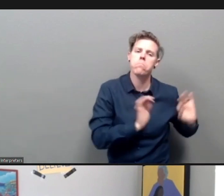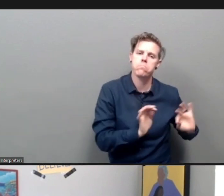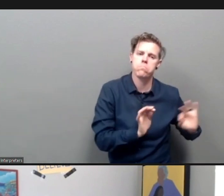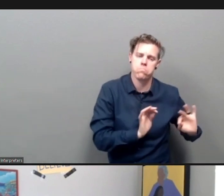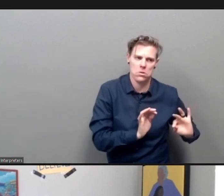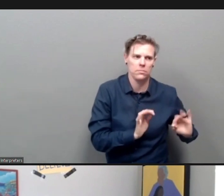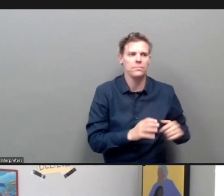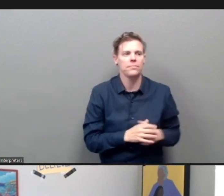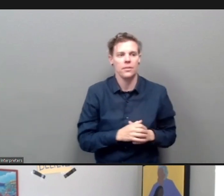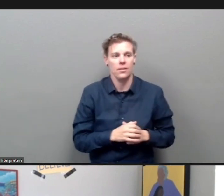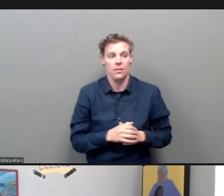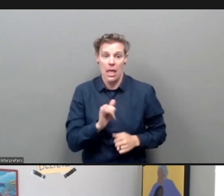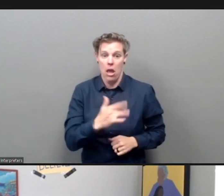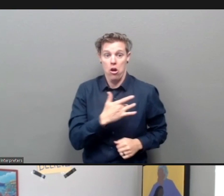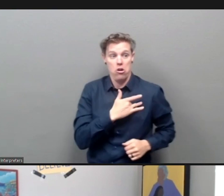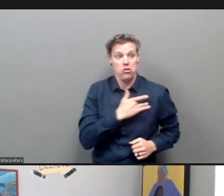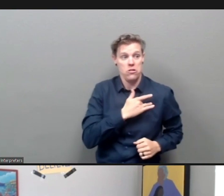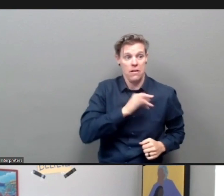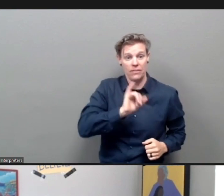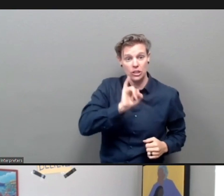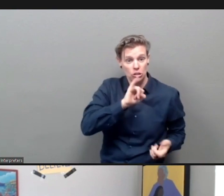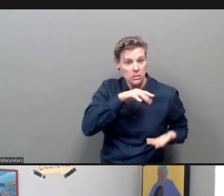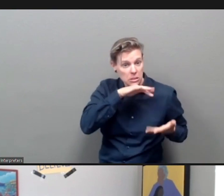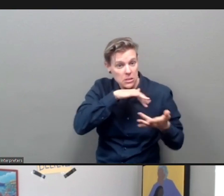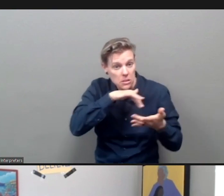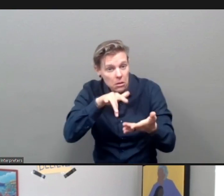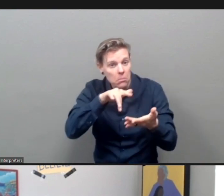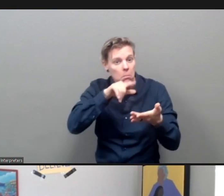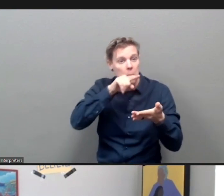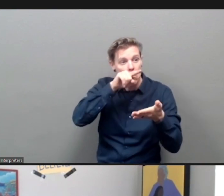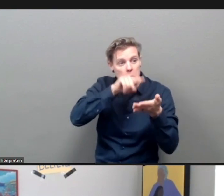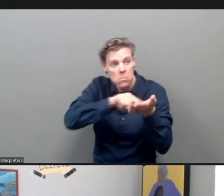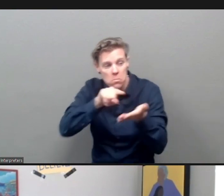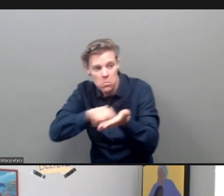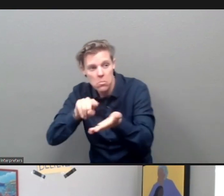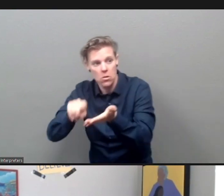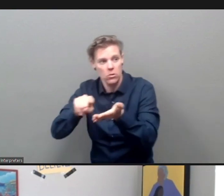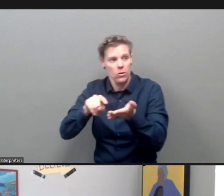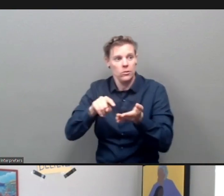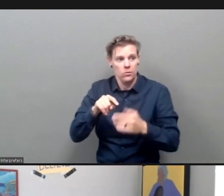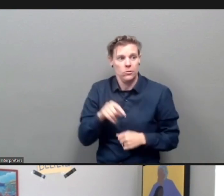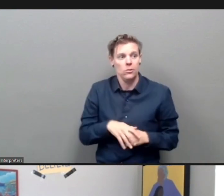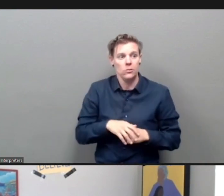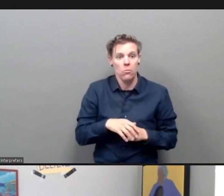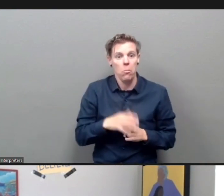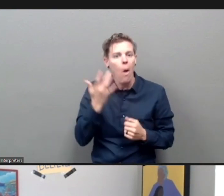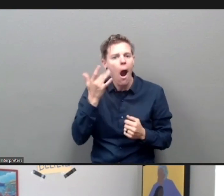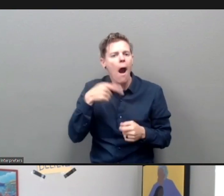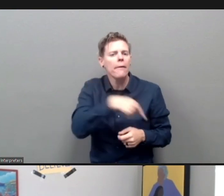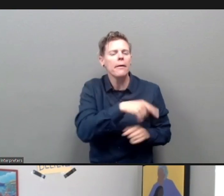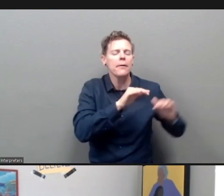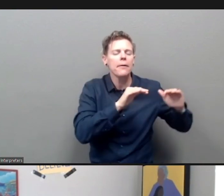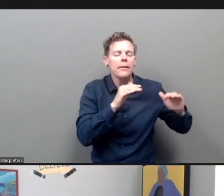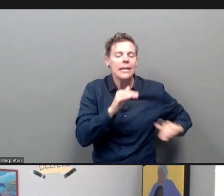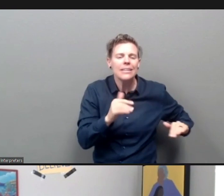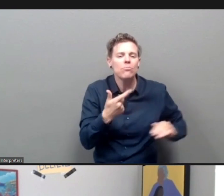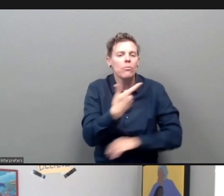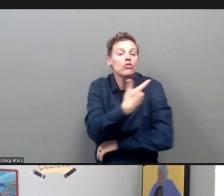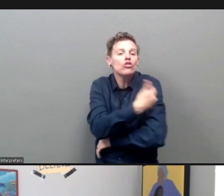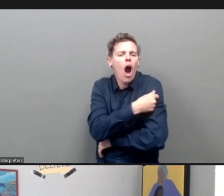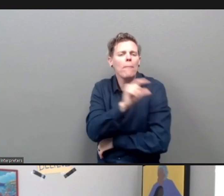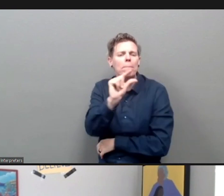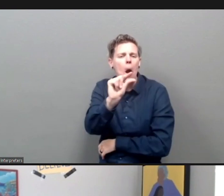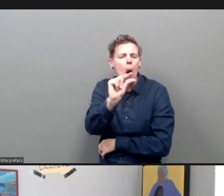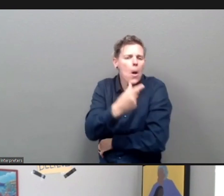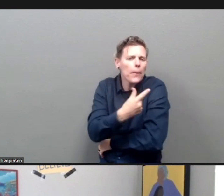myocarditis, and, the smaller dose is probably going to help reduce that risk as well. But I think,